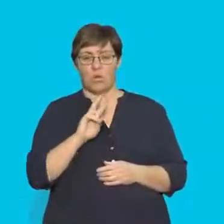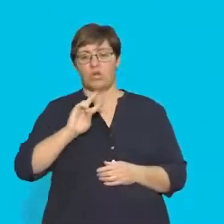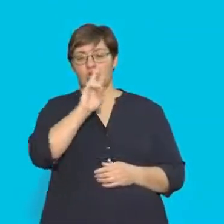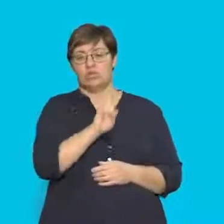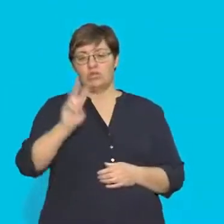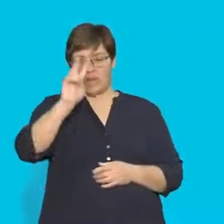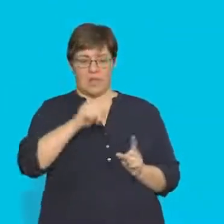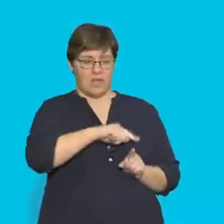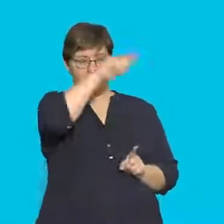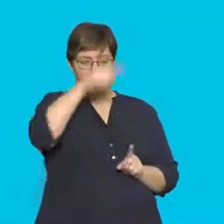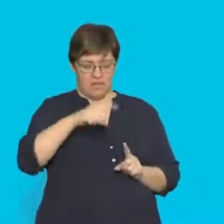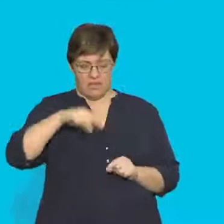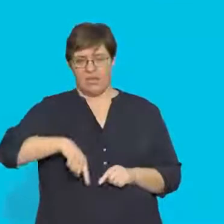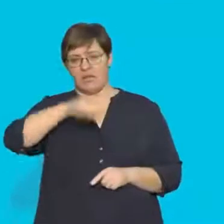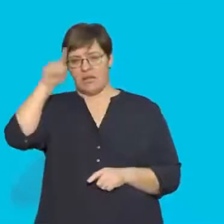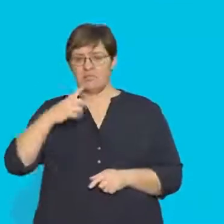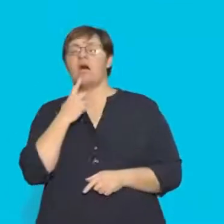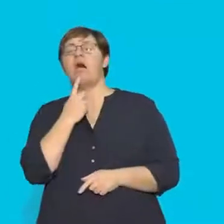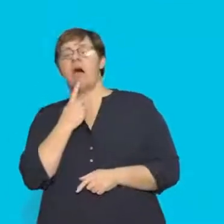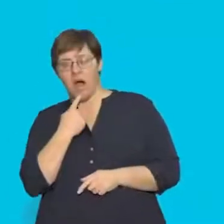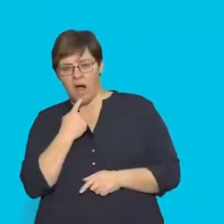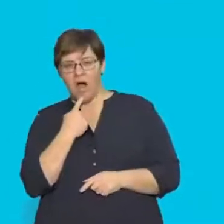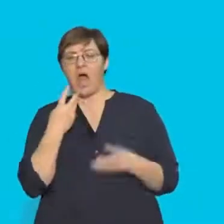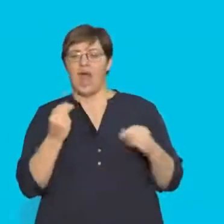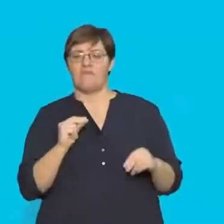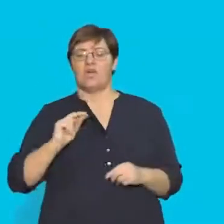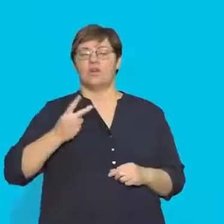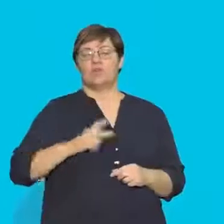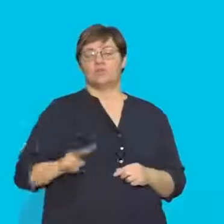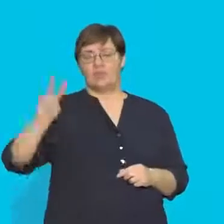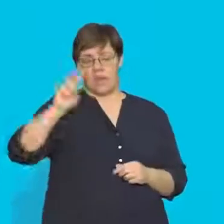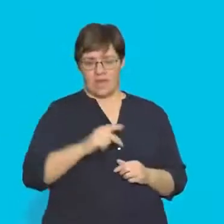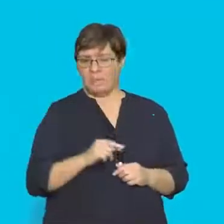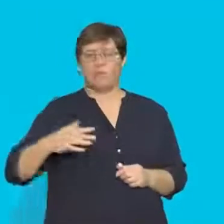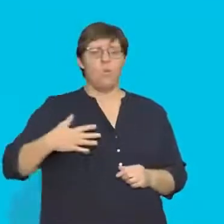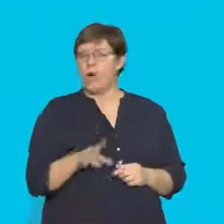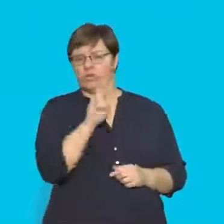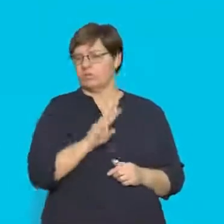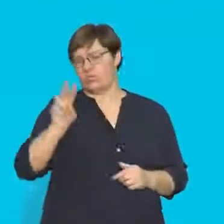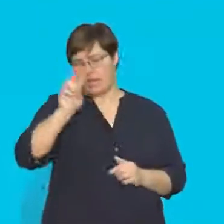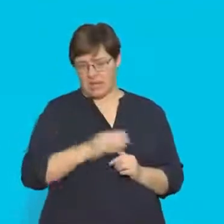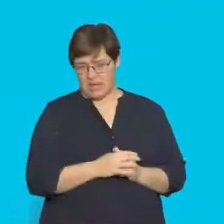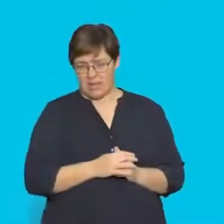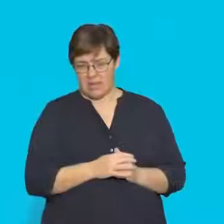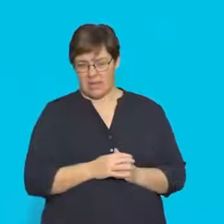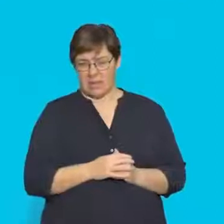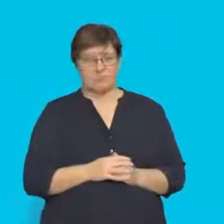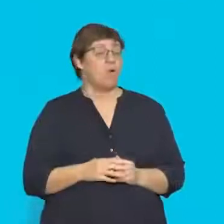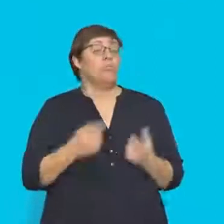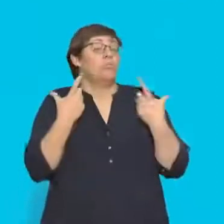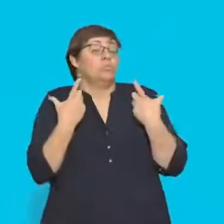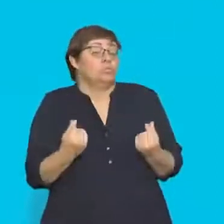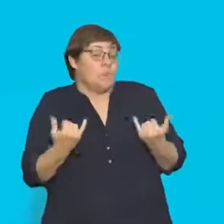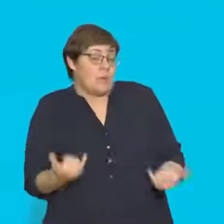that. And we can now say, we've got the square, but we don't want the square. So what we can